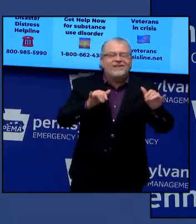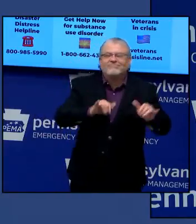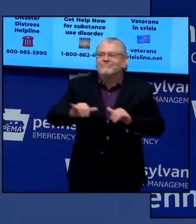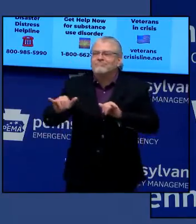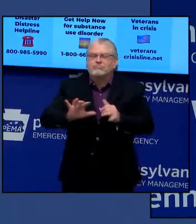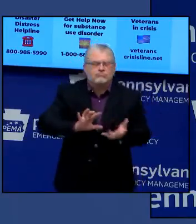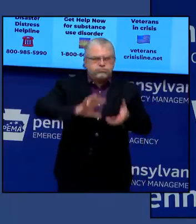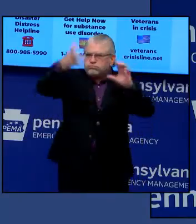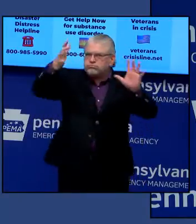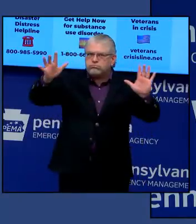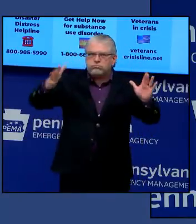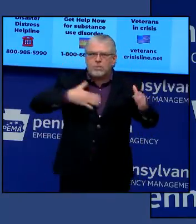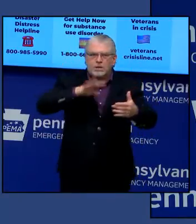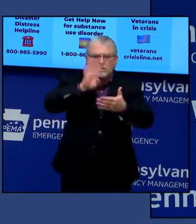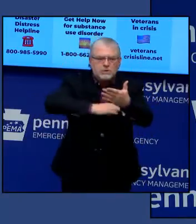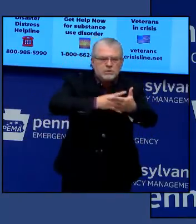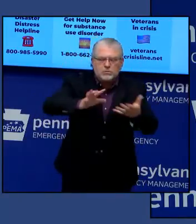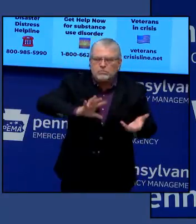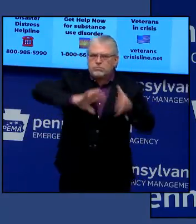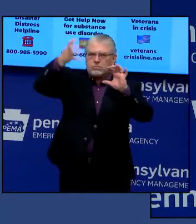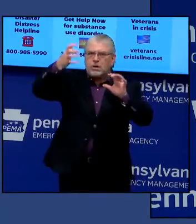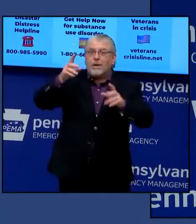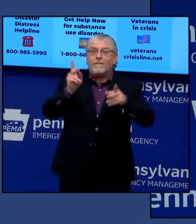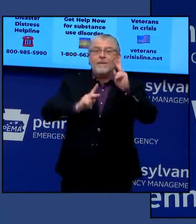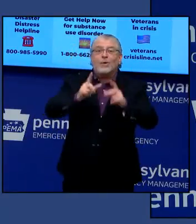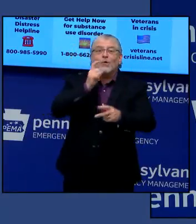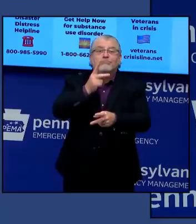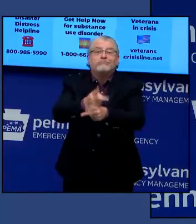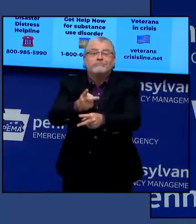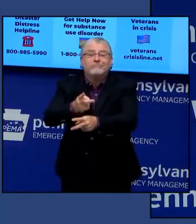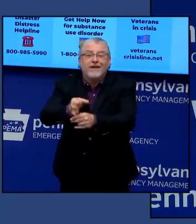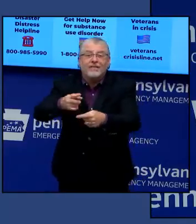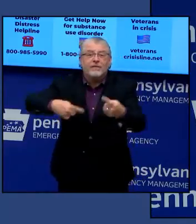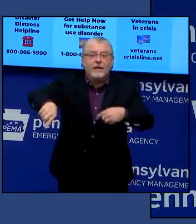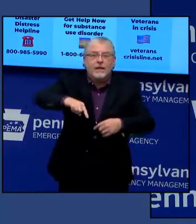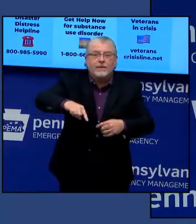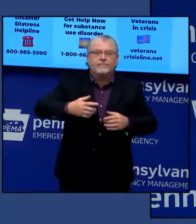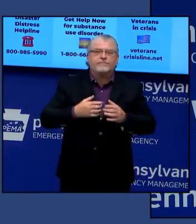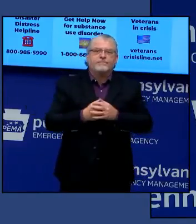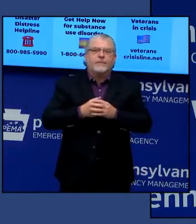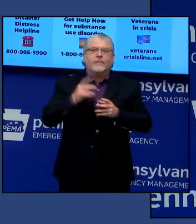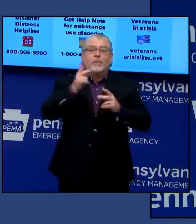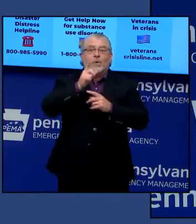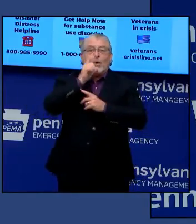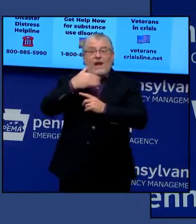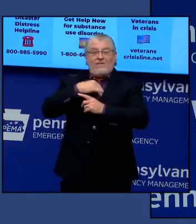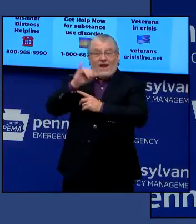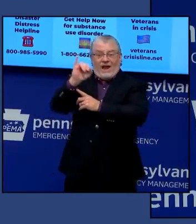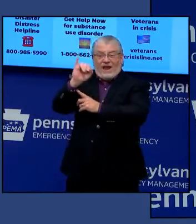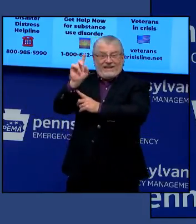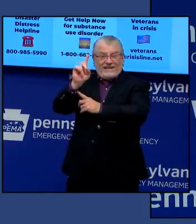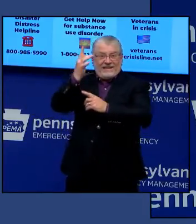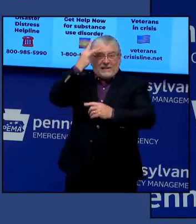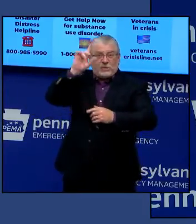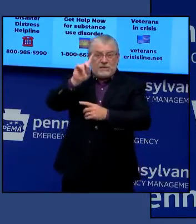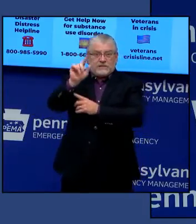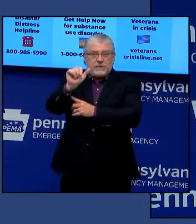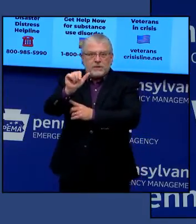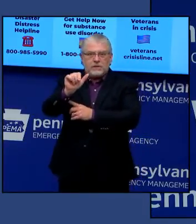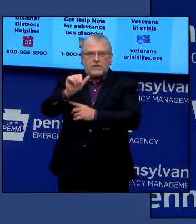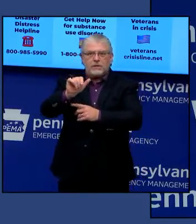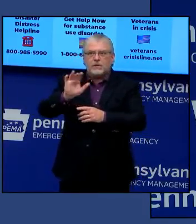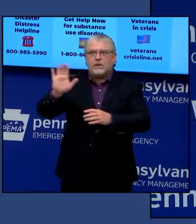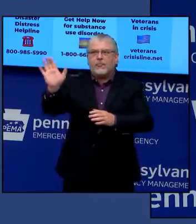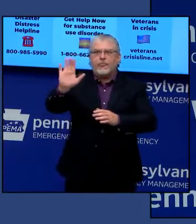them. People with intellectual disabilities or autism experience the world somewhat differently, and they may